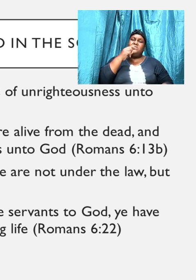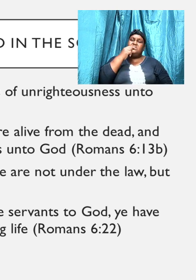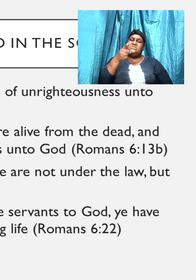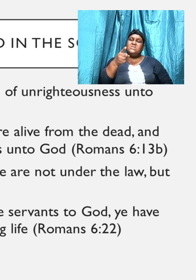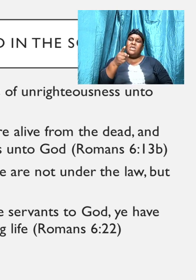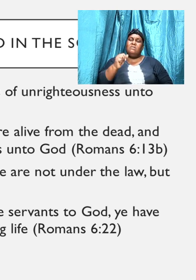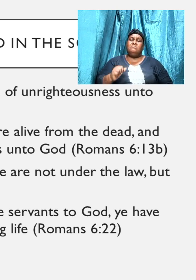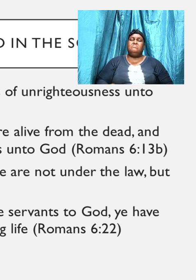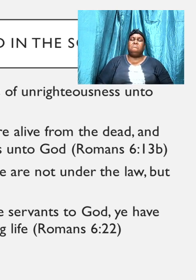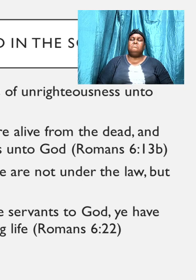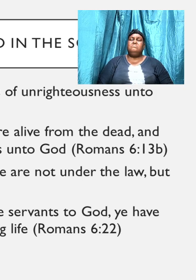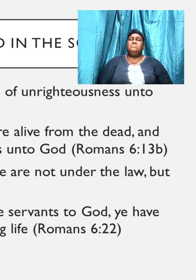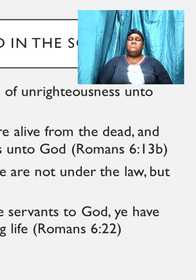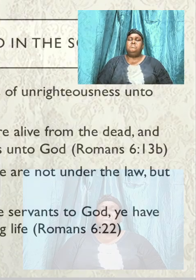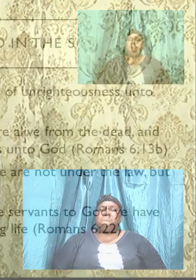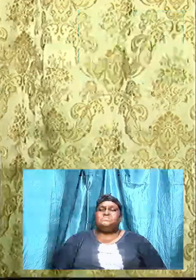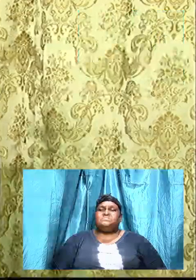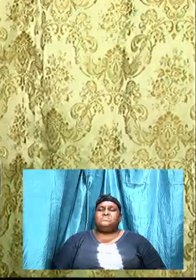was that,